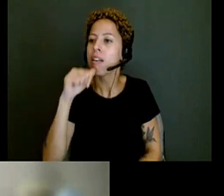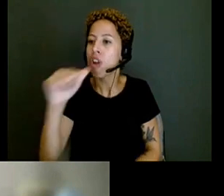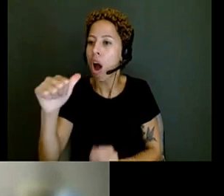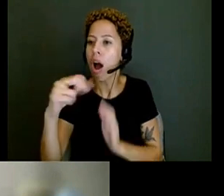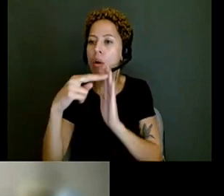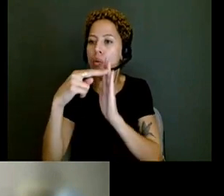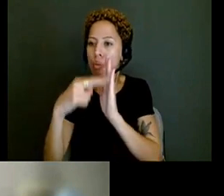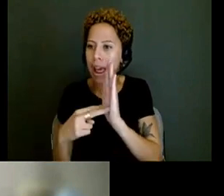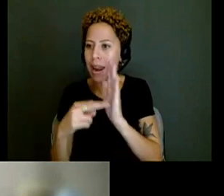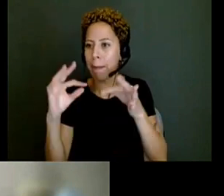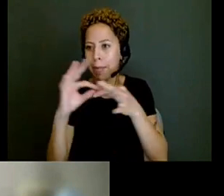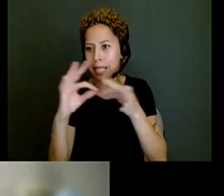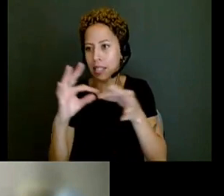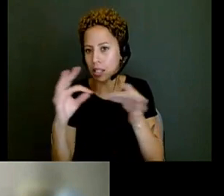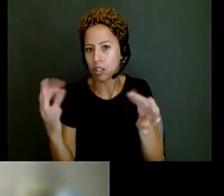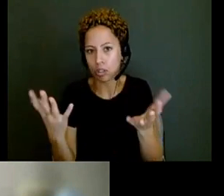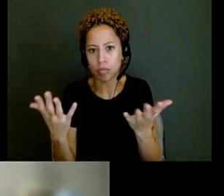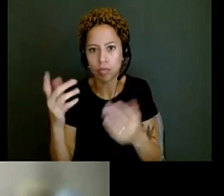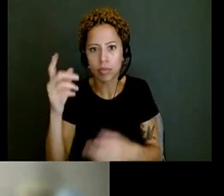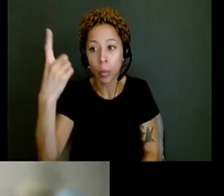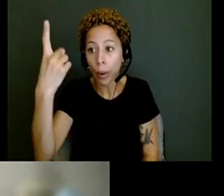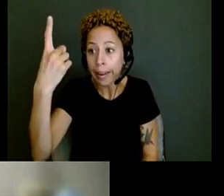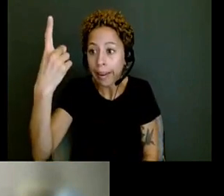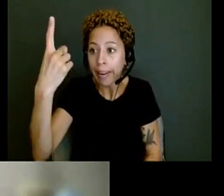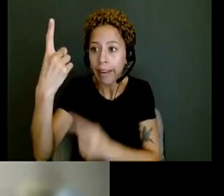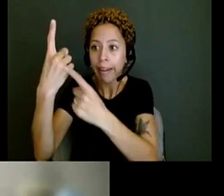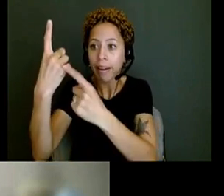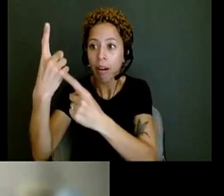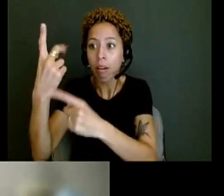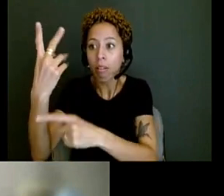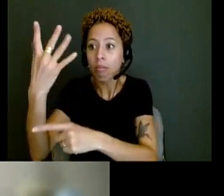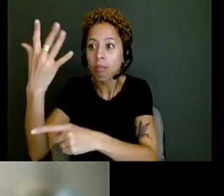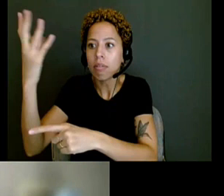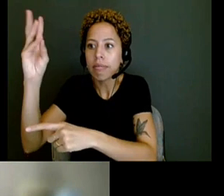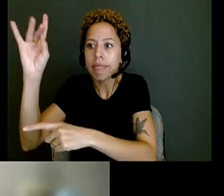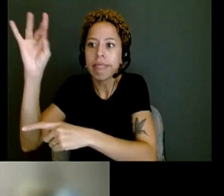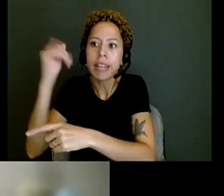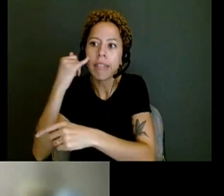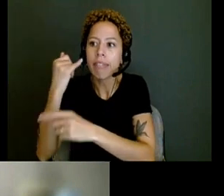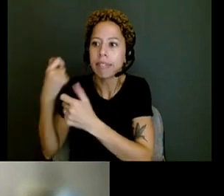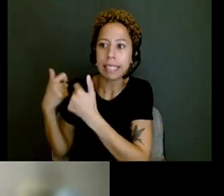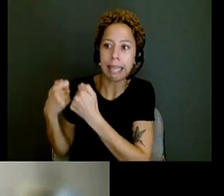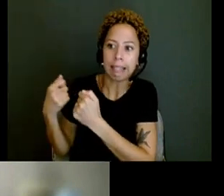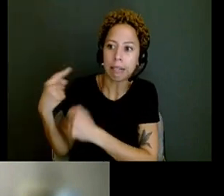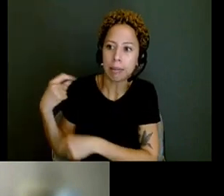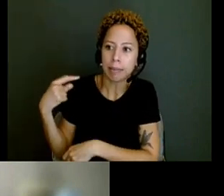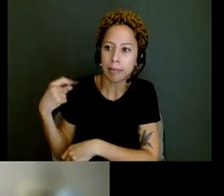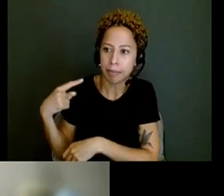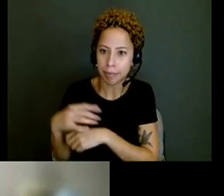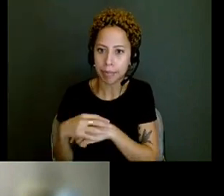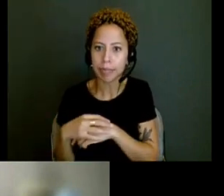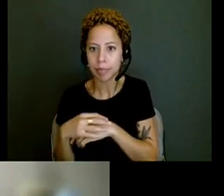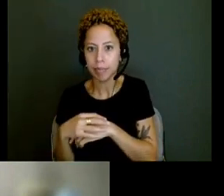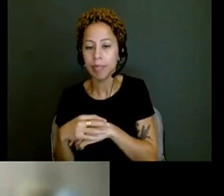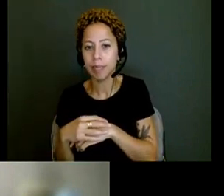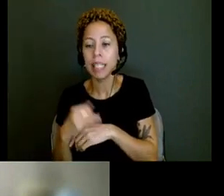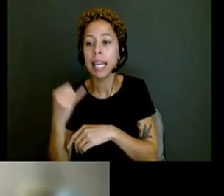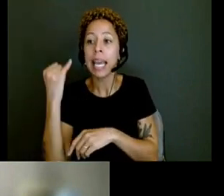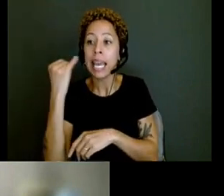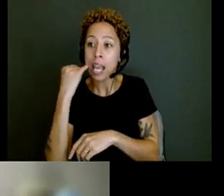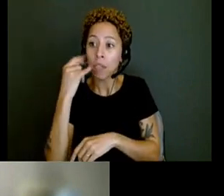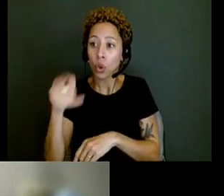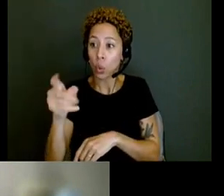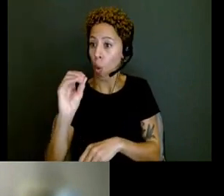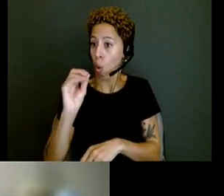number obviously will change depending on how many unread messages are here. And if you've enabled those notifications, you can get a notification